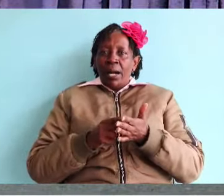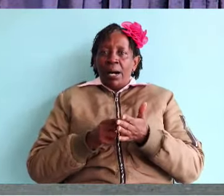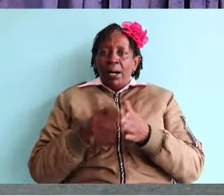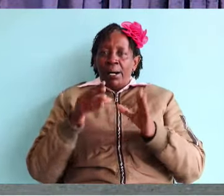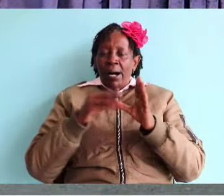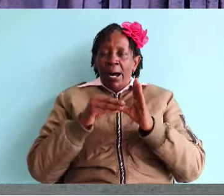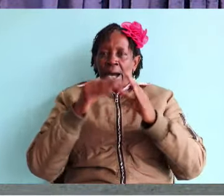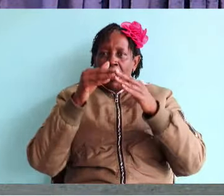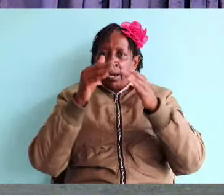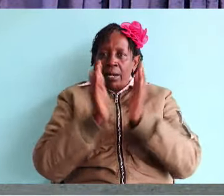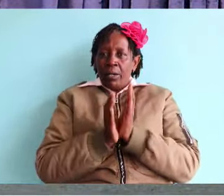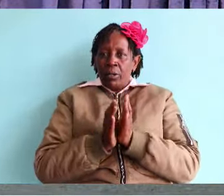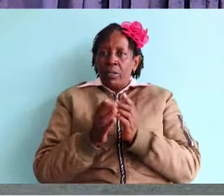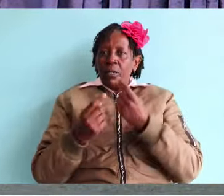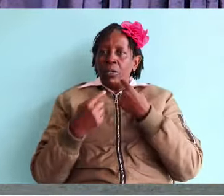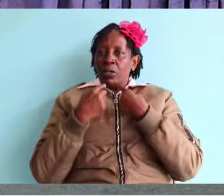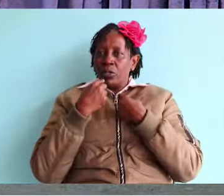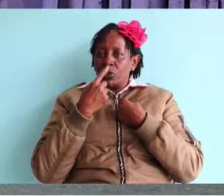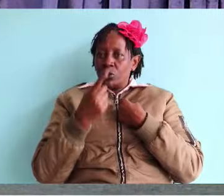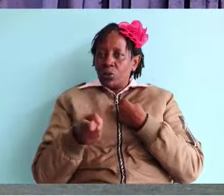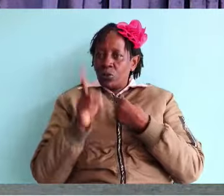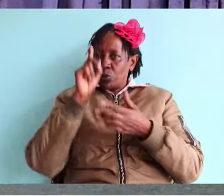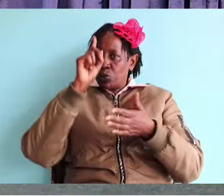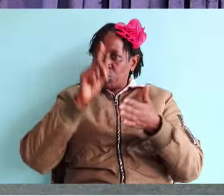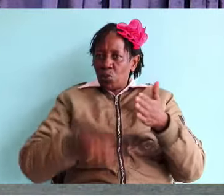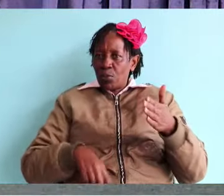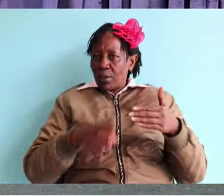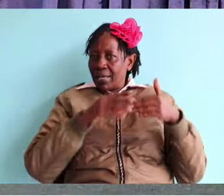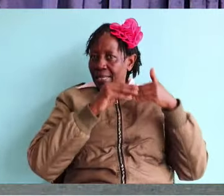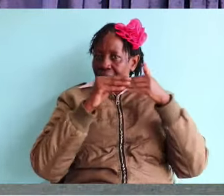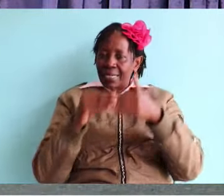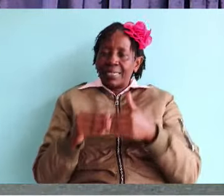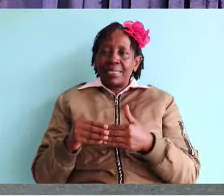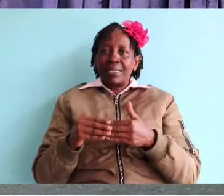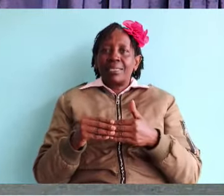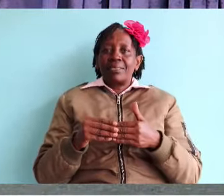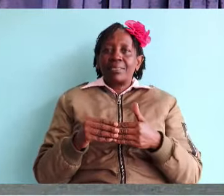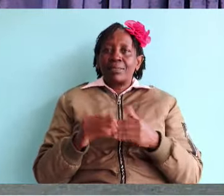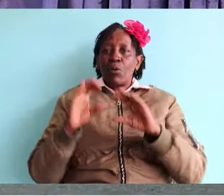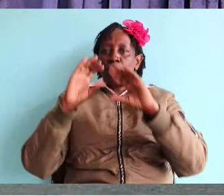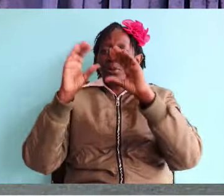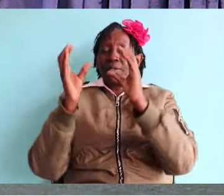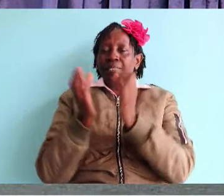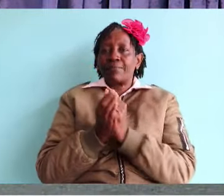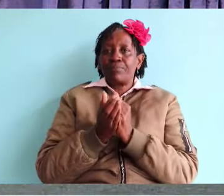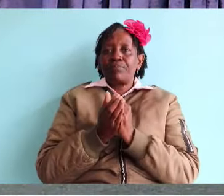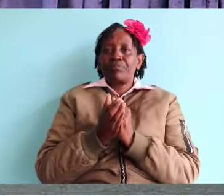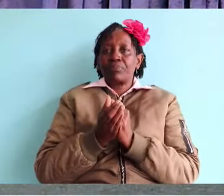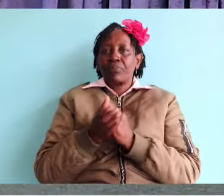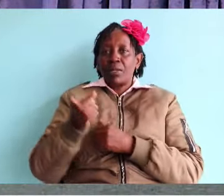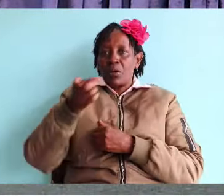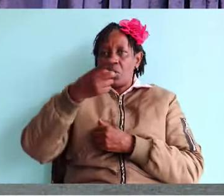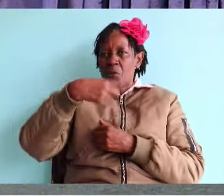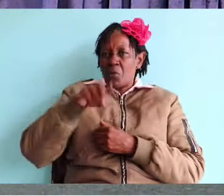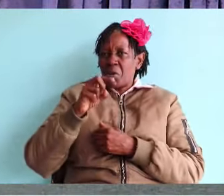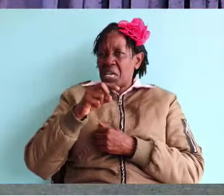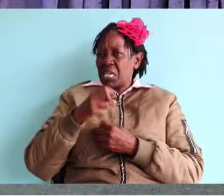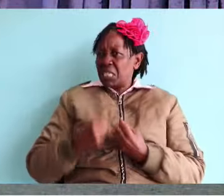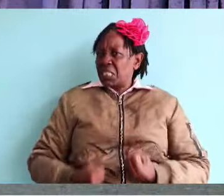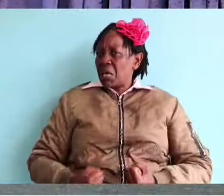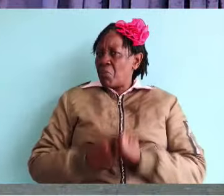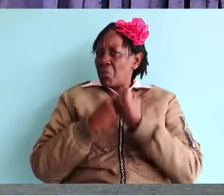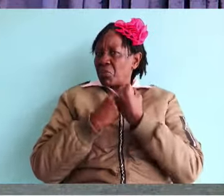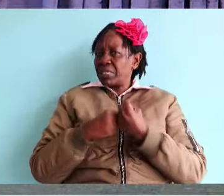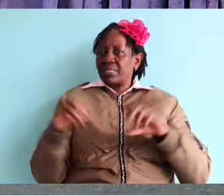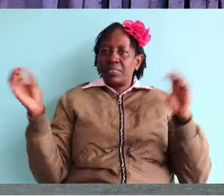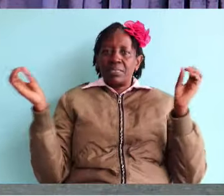being told by the officials, by the leaders of this particular community. We are not going to give until when